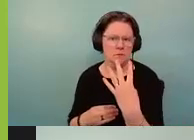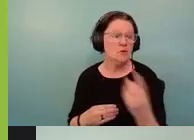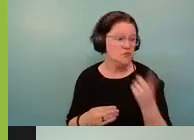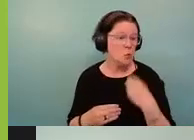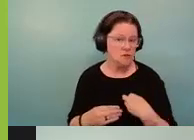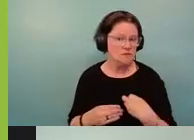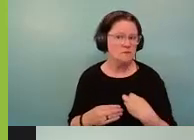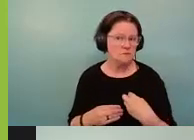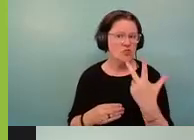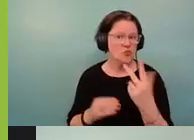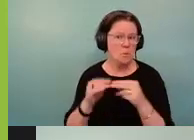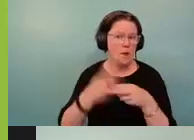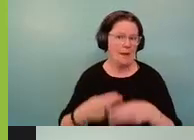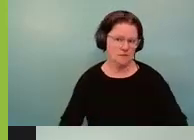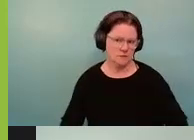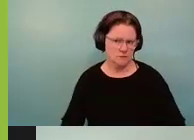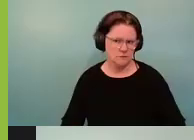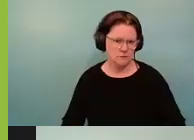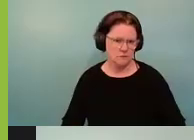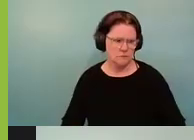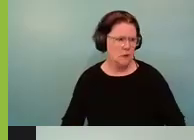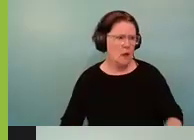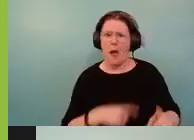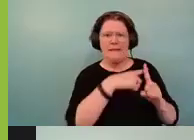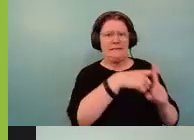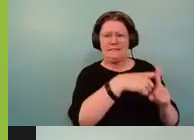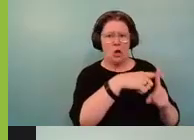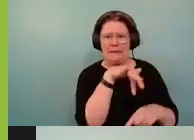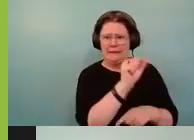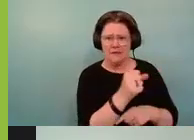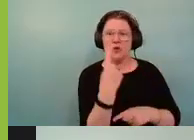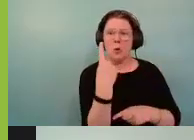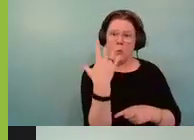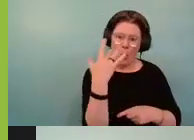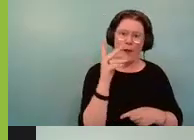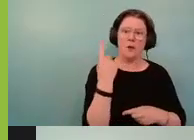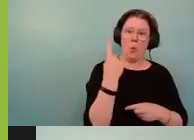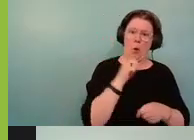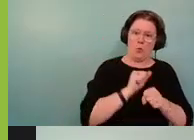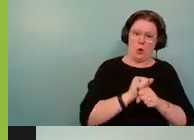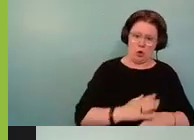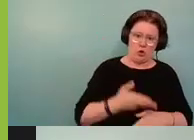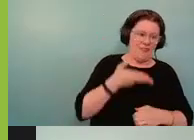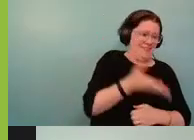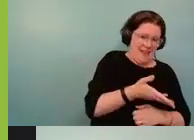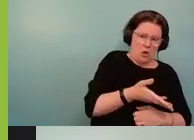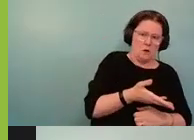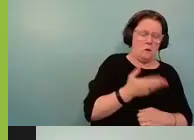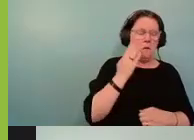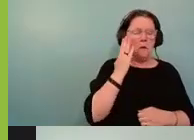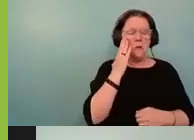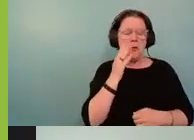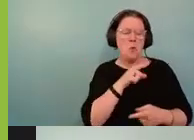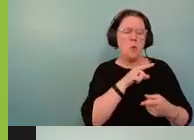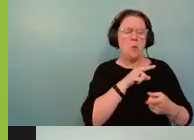And there's no doubt that she was targeted because it was somebody who worked in the home that she was at. And he knew when she